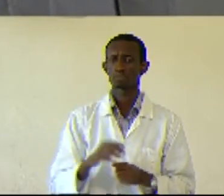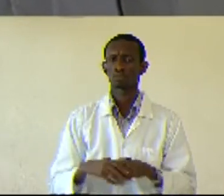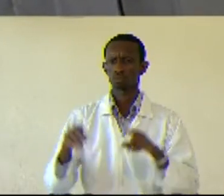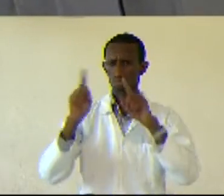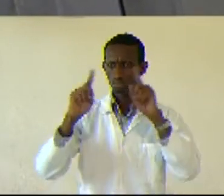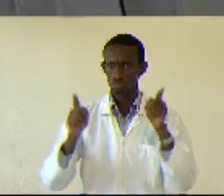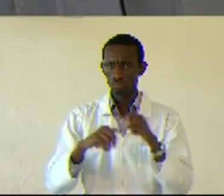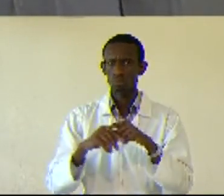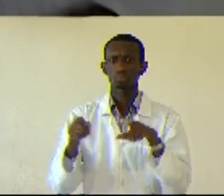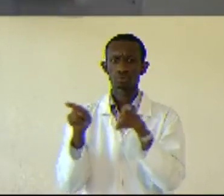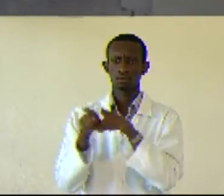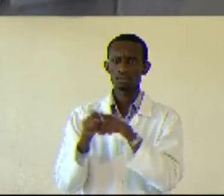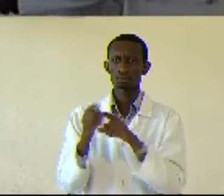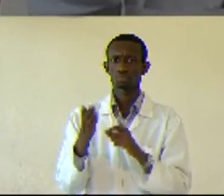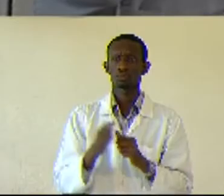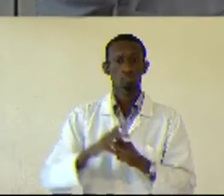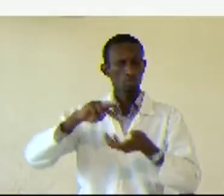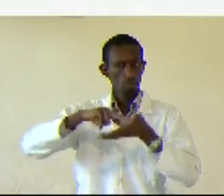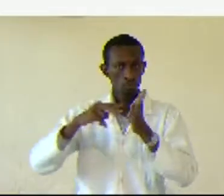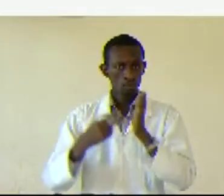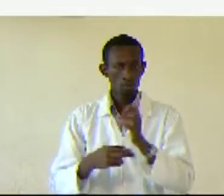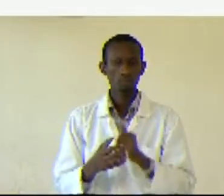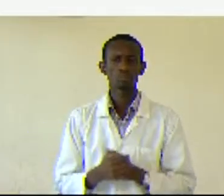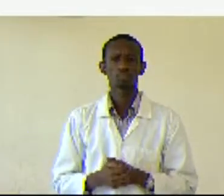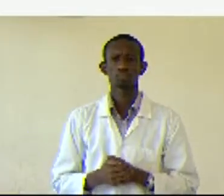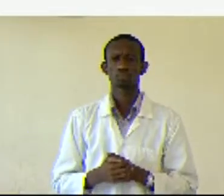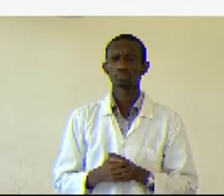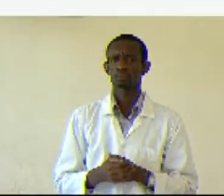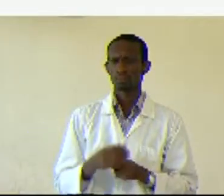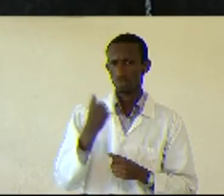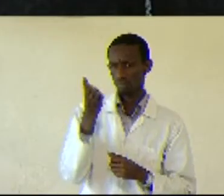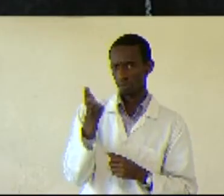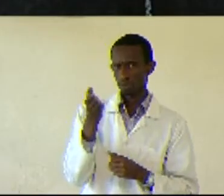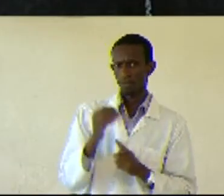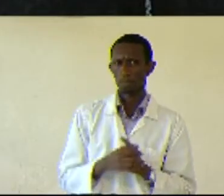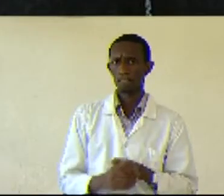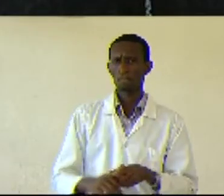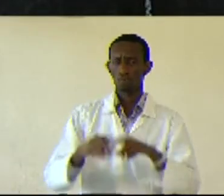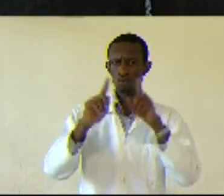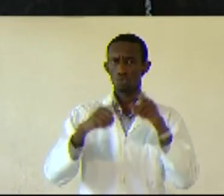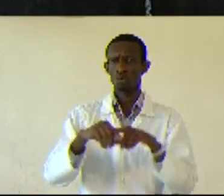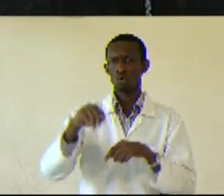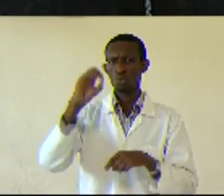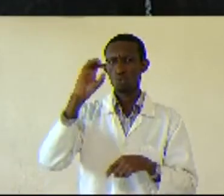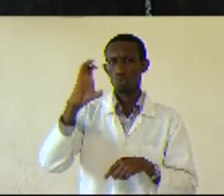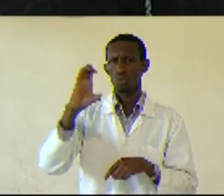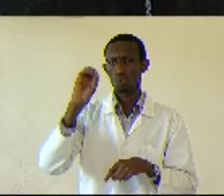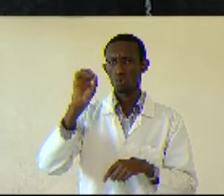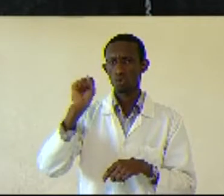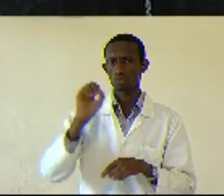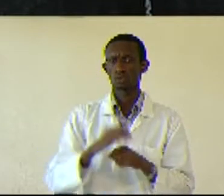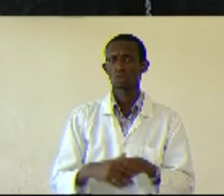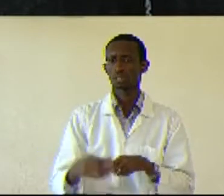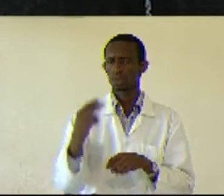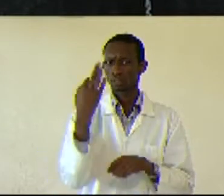is the same. So it means that the integral of cosec of 3x